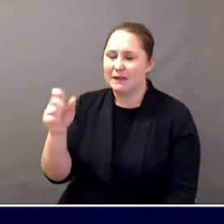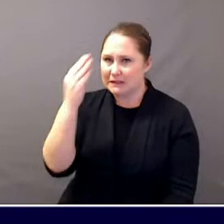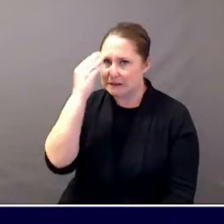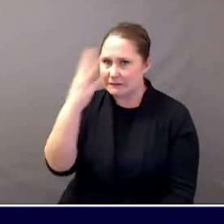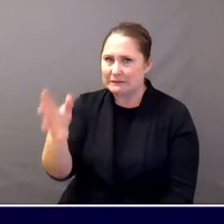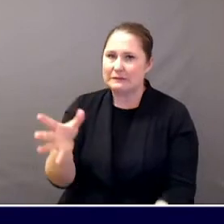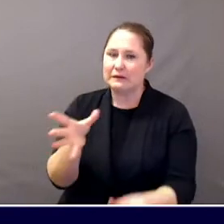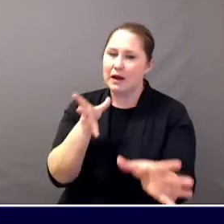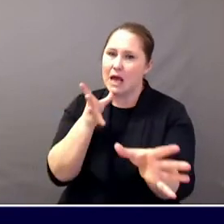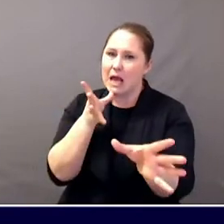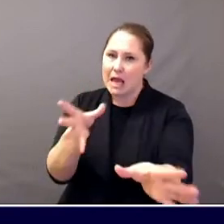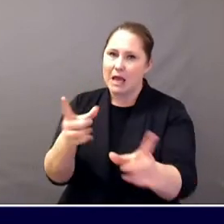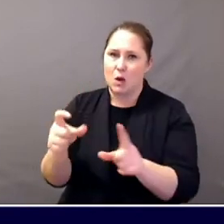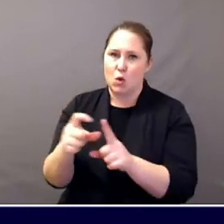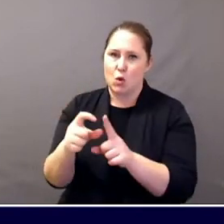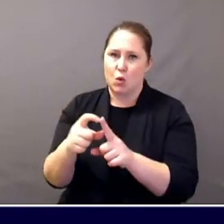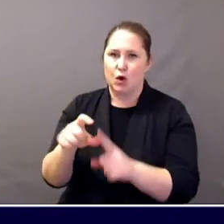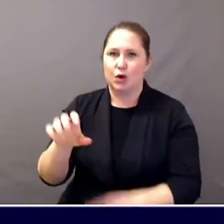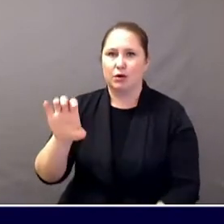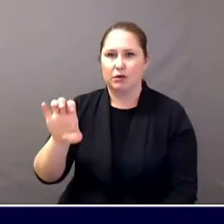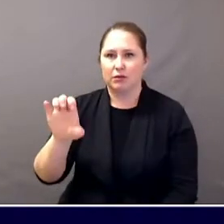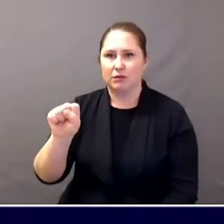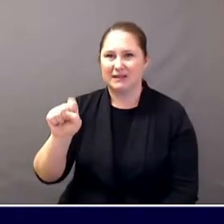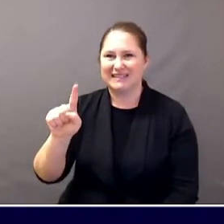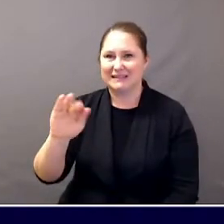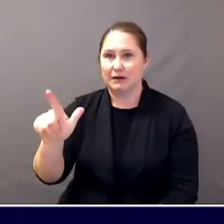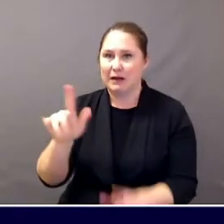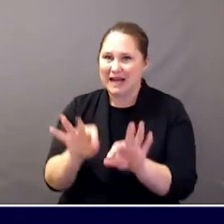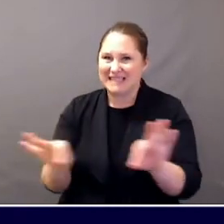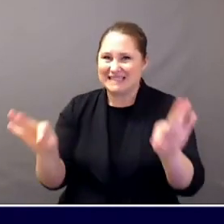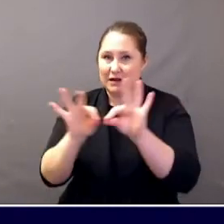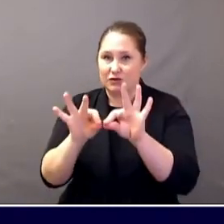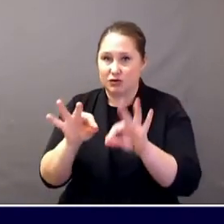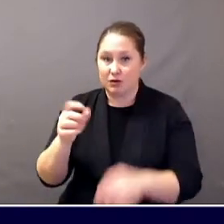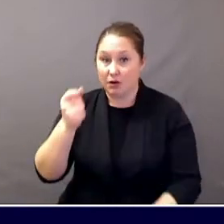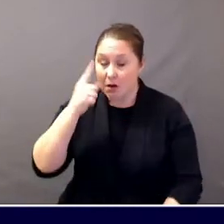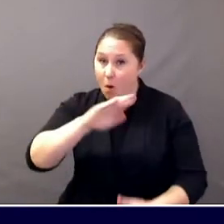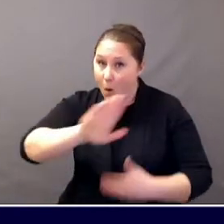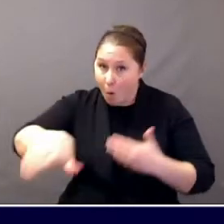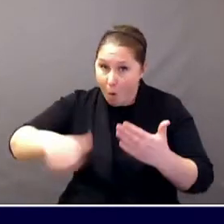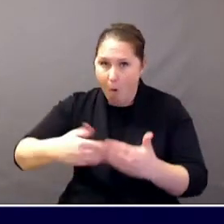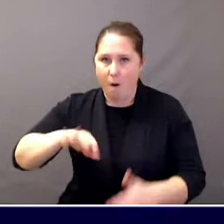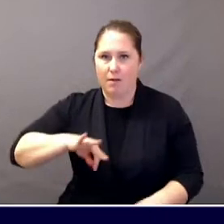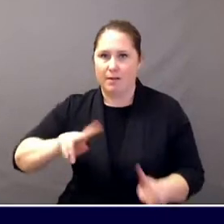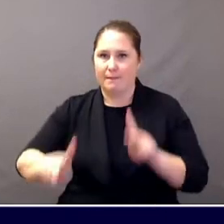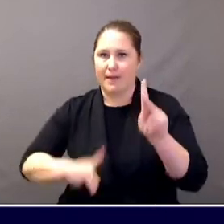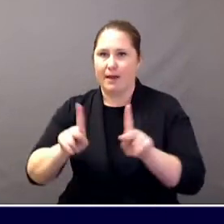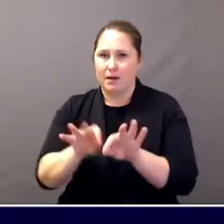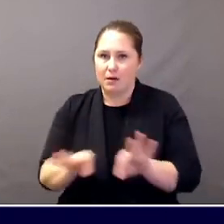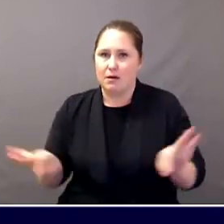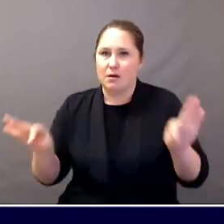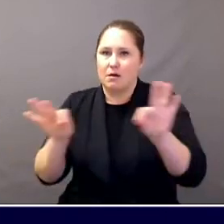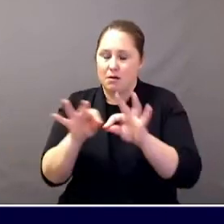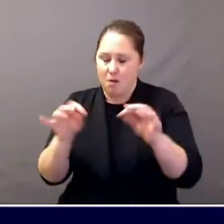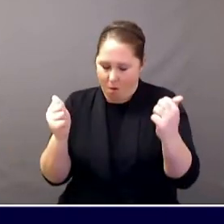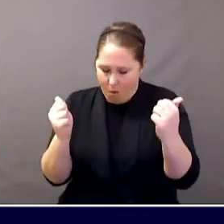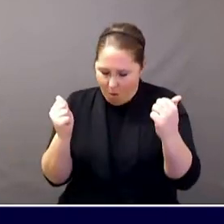anything. There is nobody in Maine who is not essential in my book. Nobody who's not